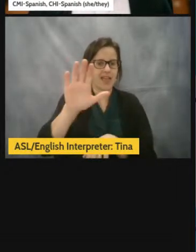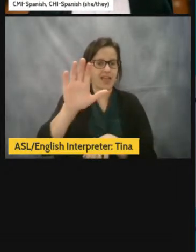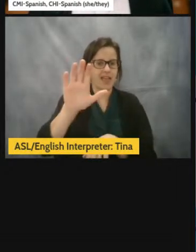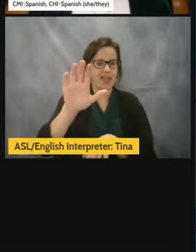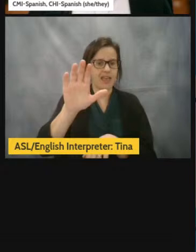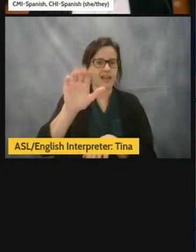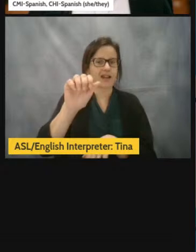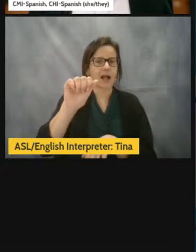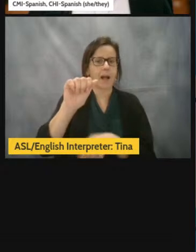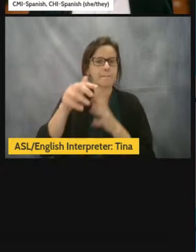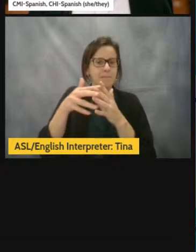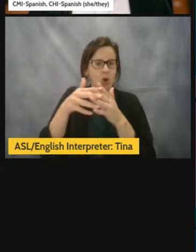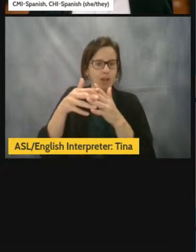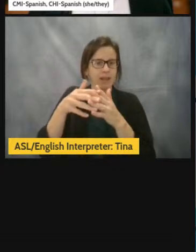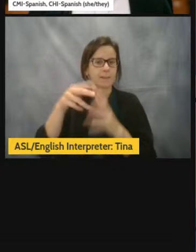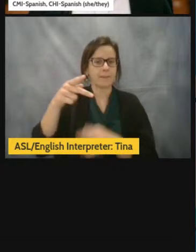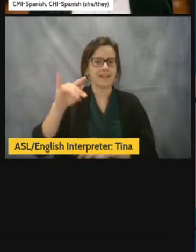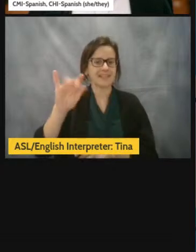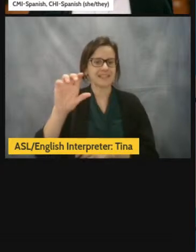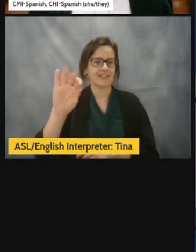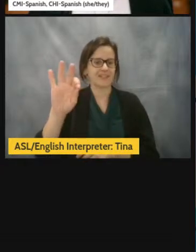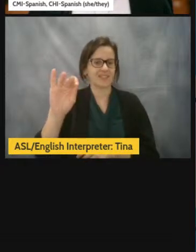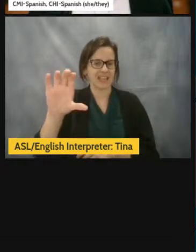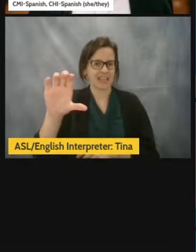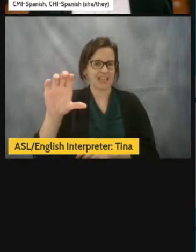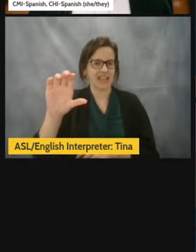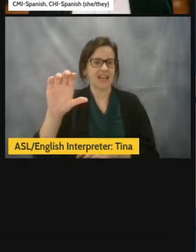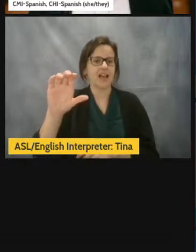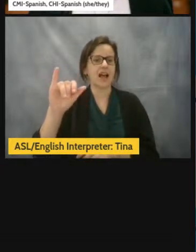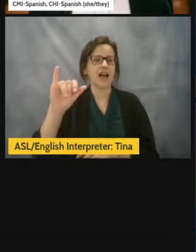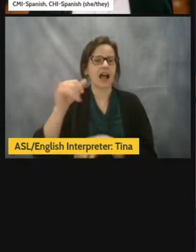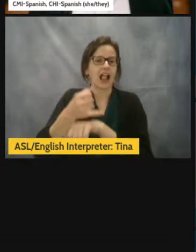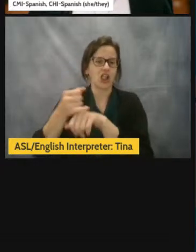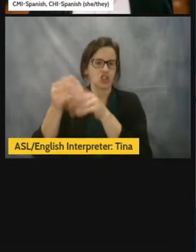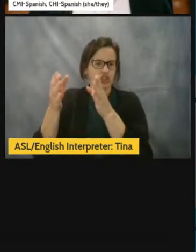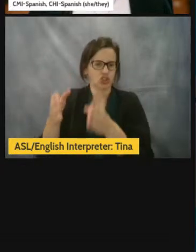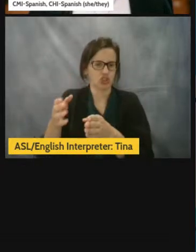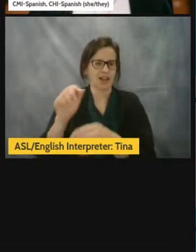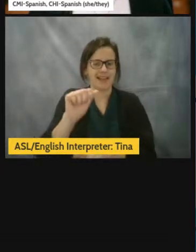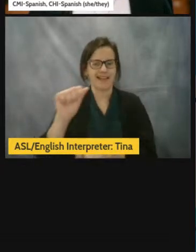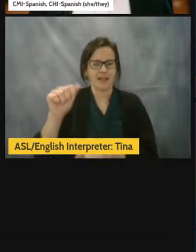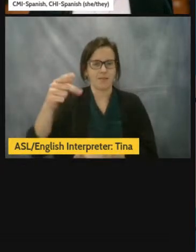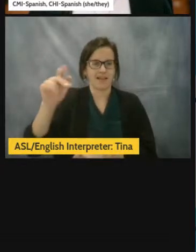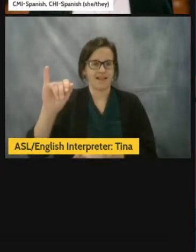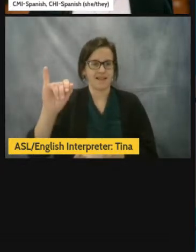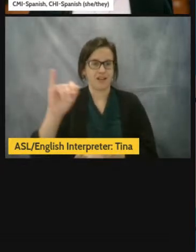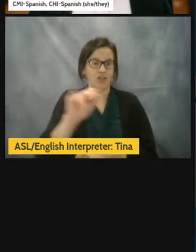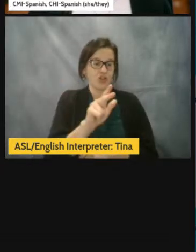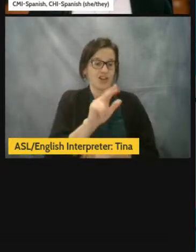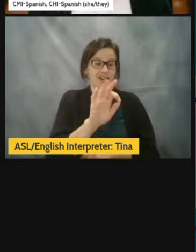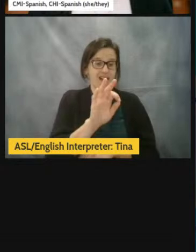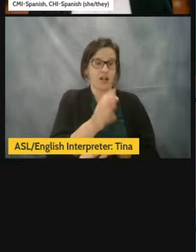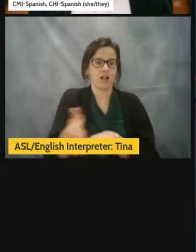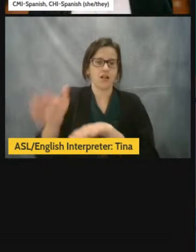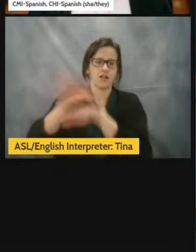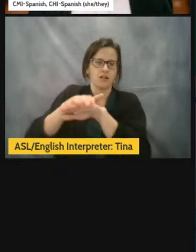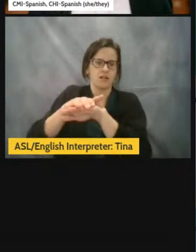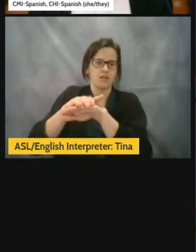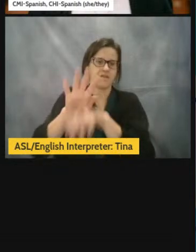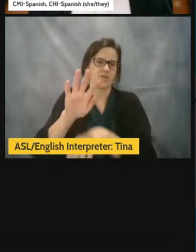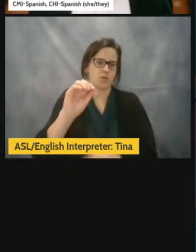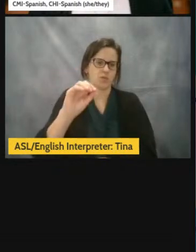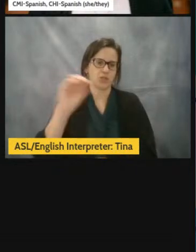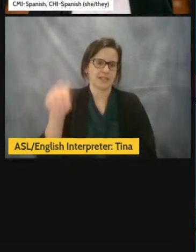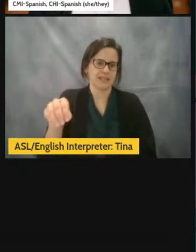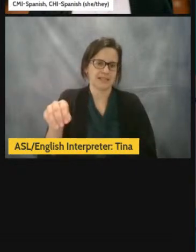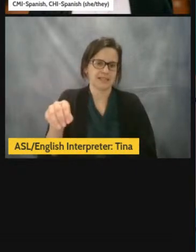and LGBTQ, it jumps up 1 percentage point to 40%. When we look at folks